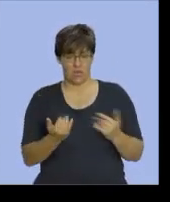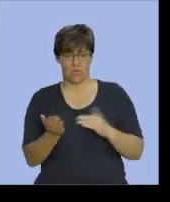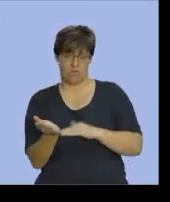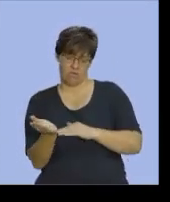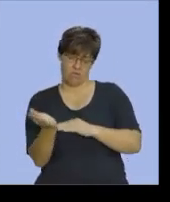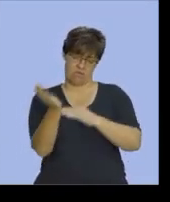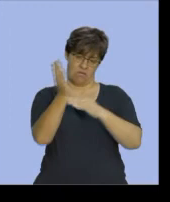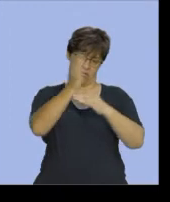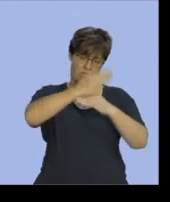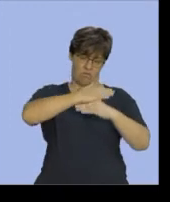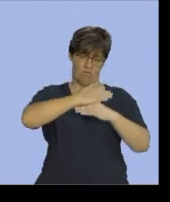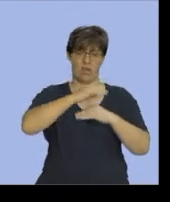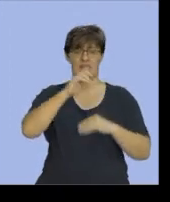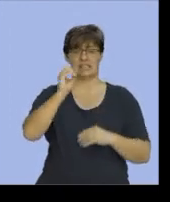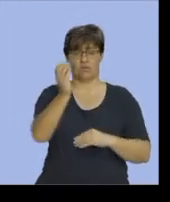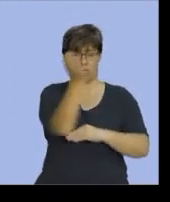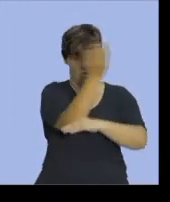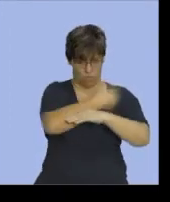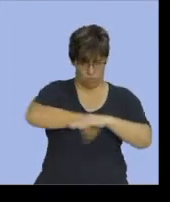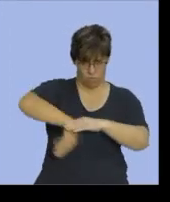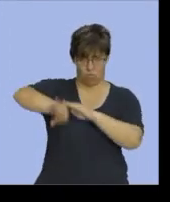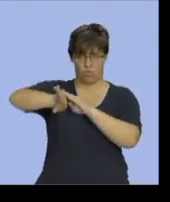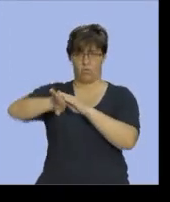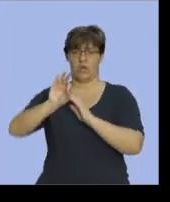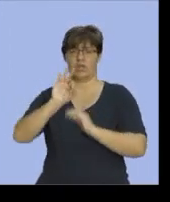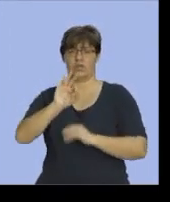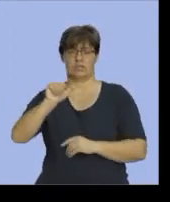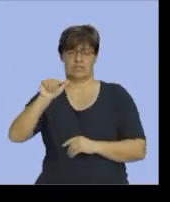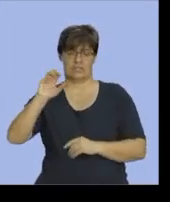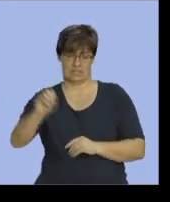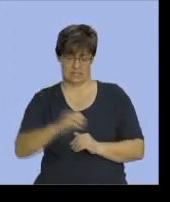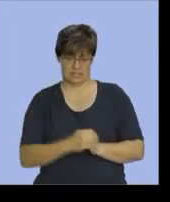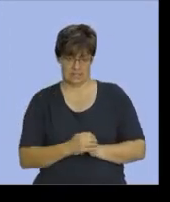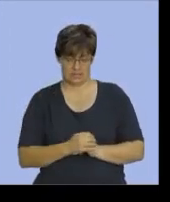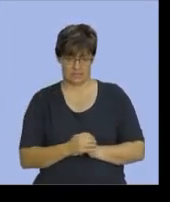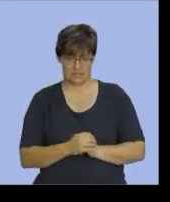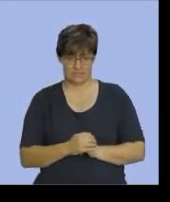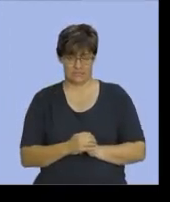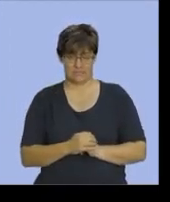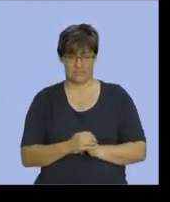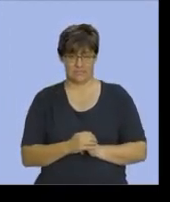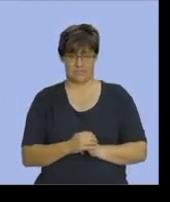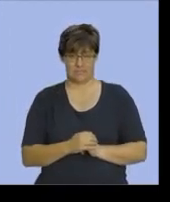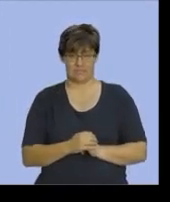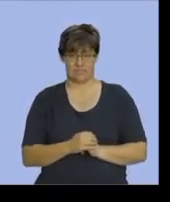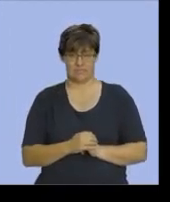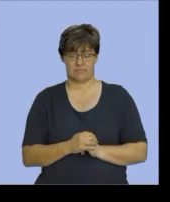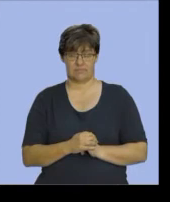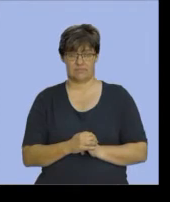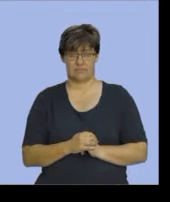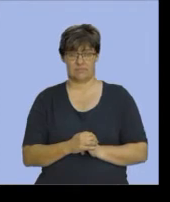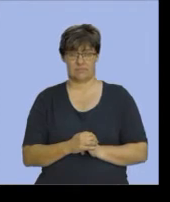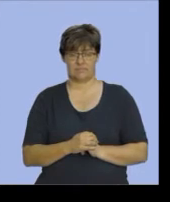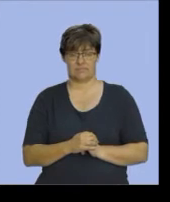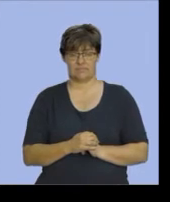but they can now move from 0 up until they get to 360